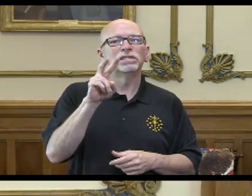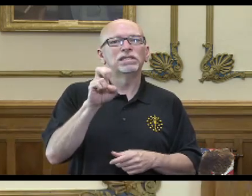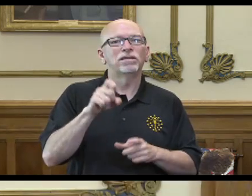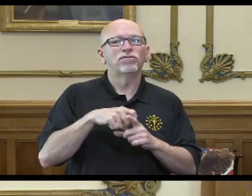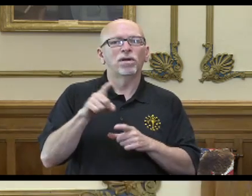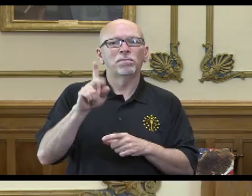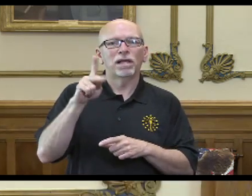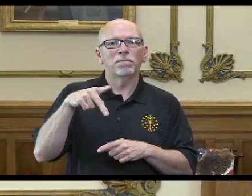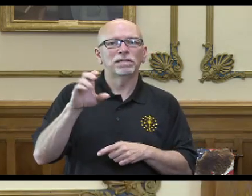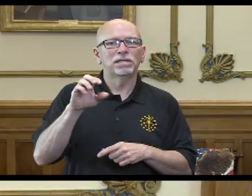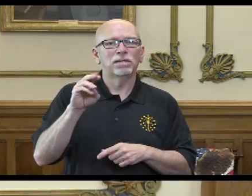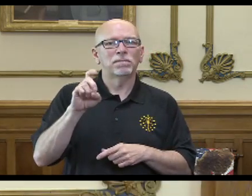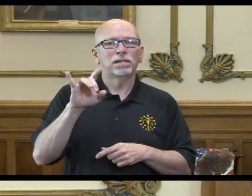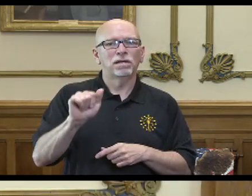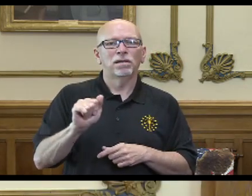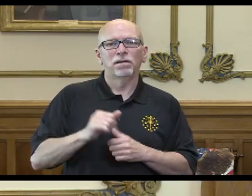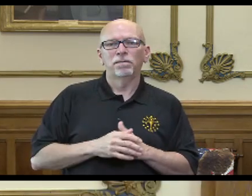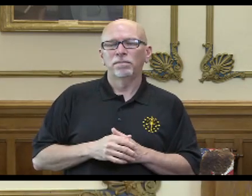KPC Media.